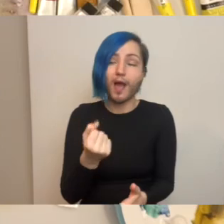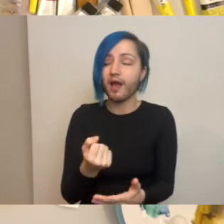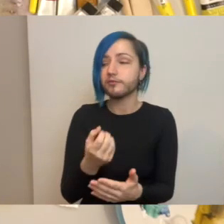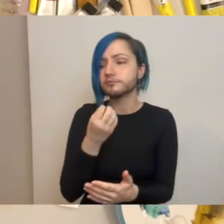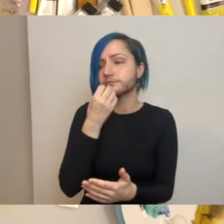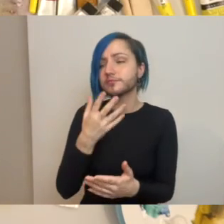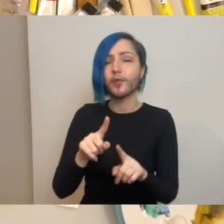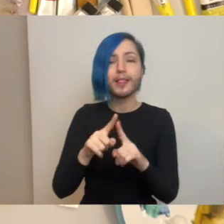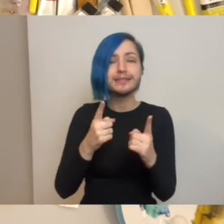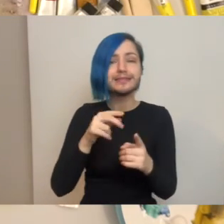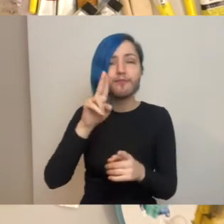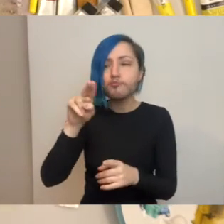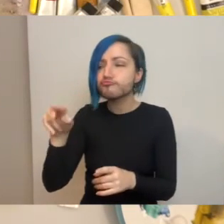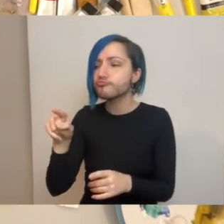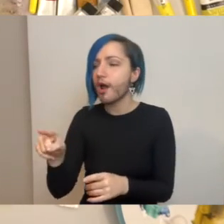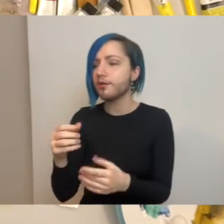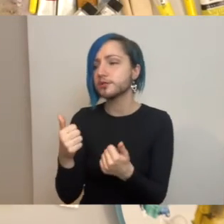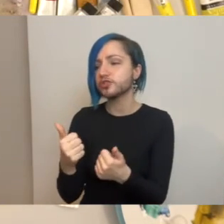turn into a mountain.